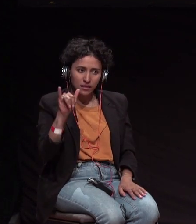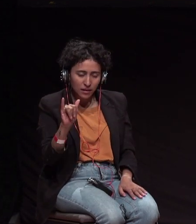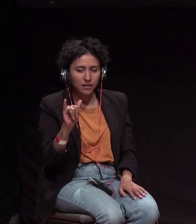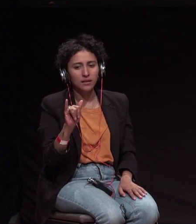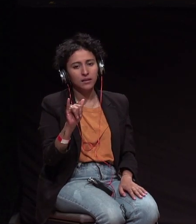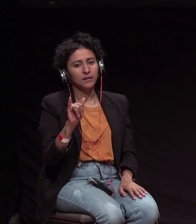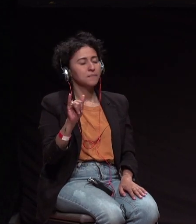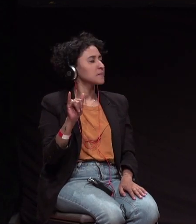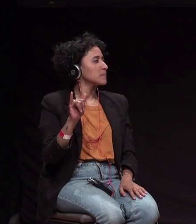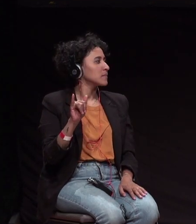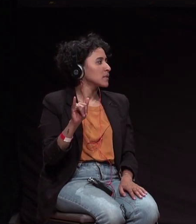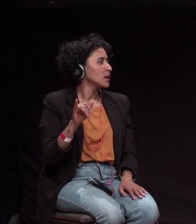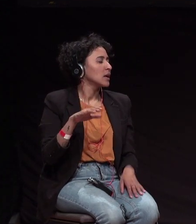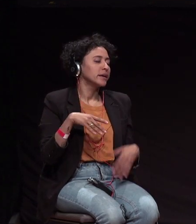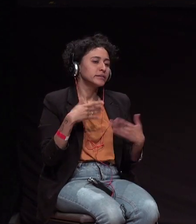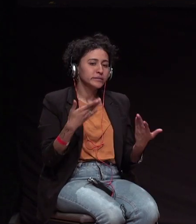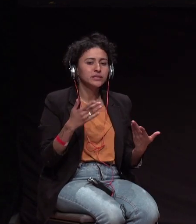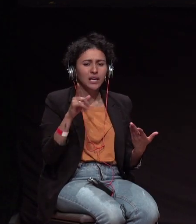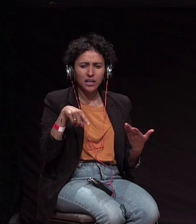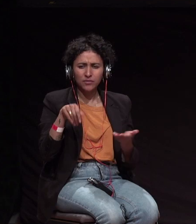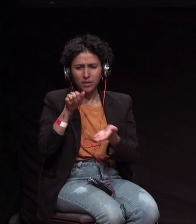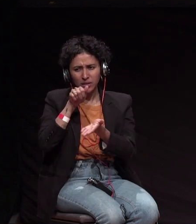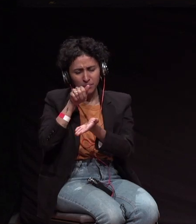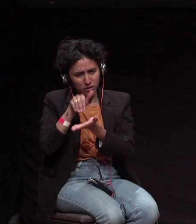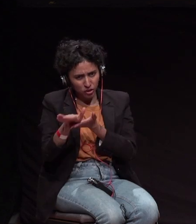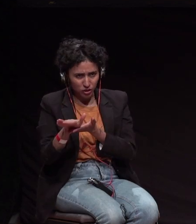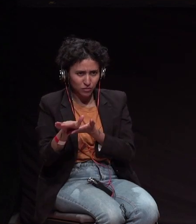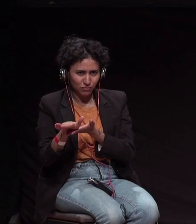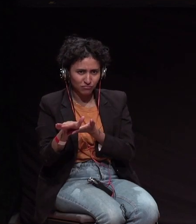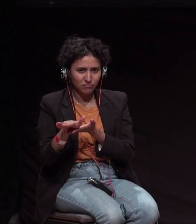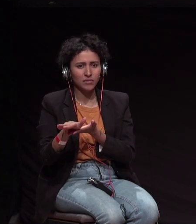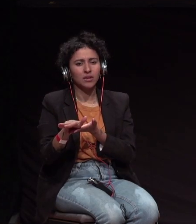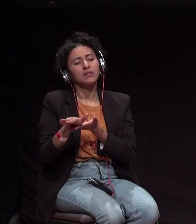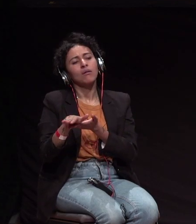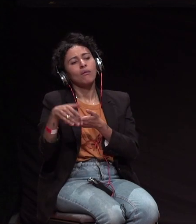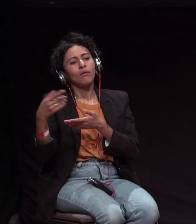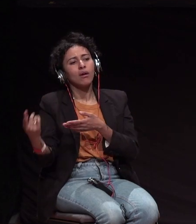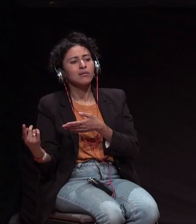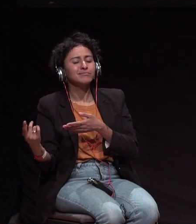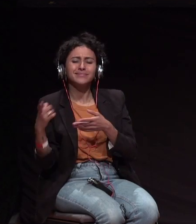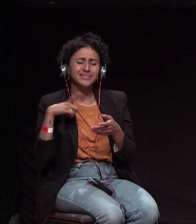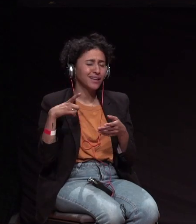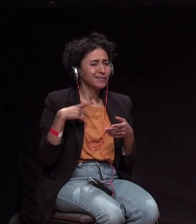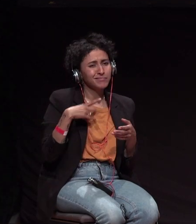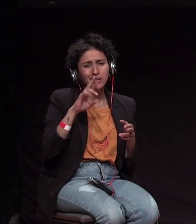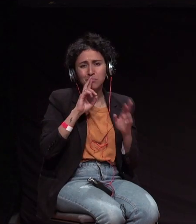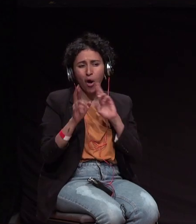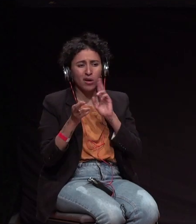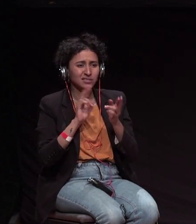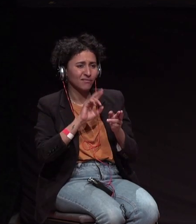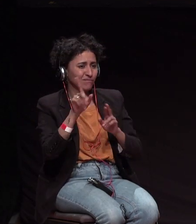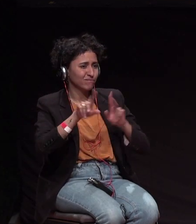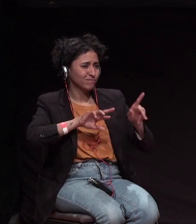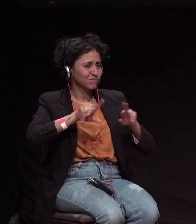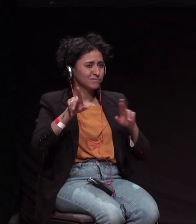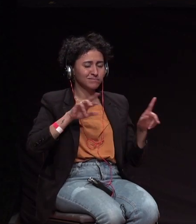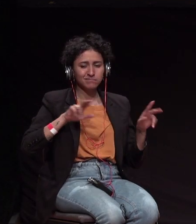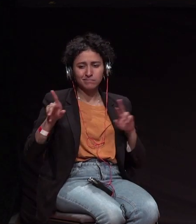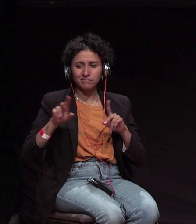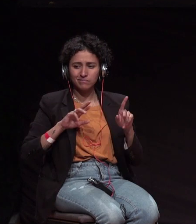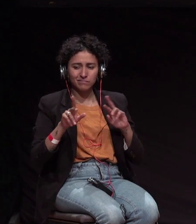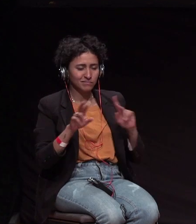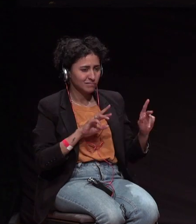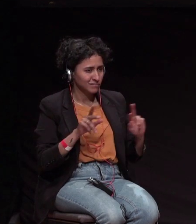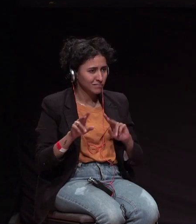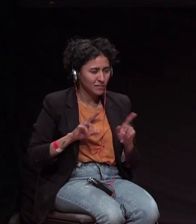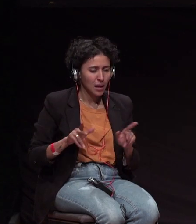out. So it's a wide ranging of responses, but what's important is that after Warren Kenders resigned, the museum as